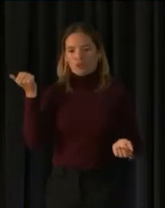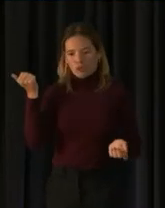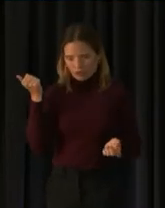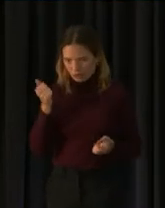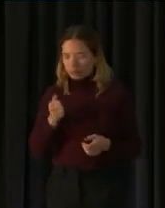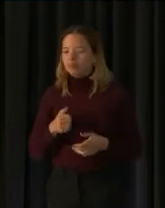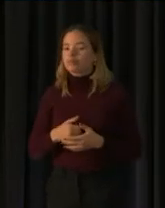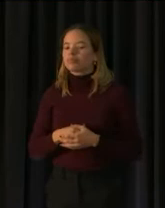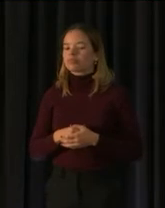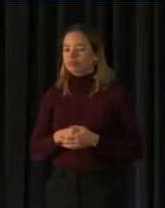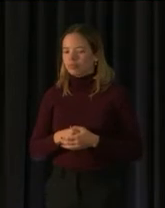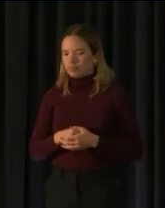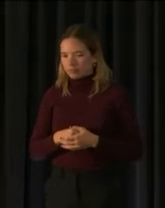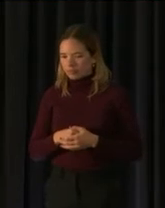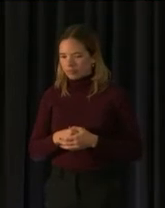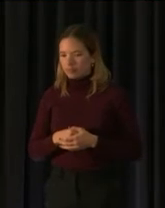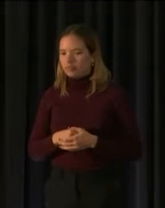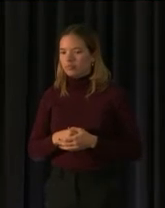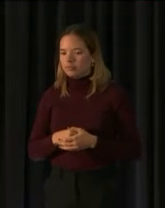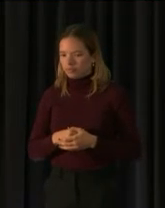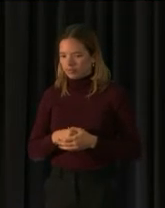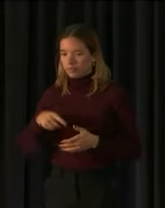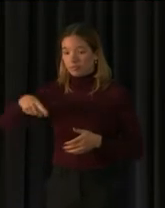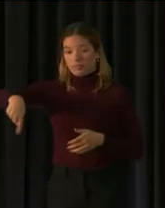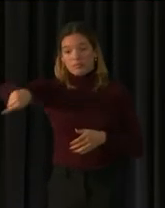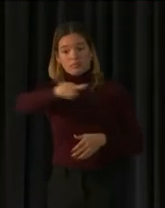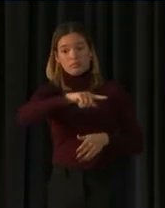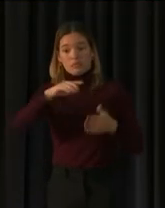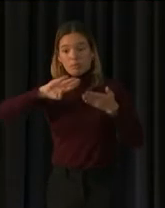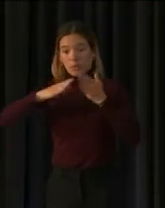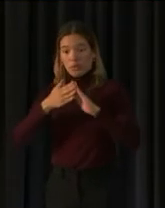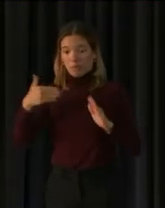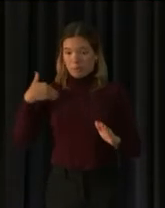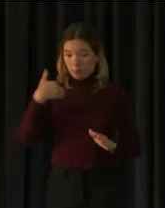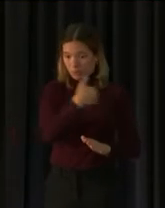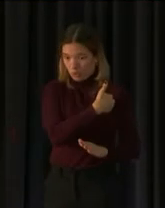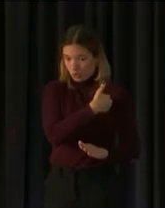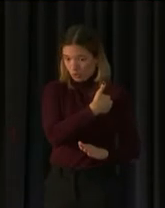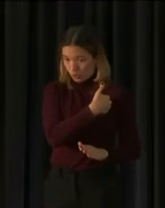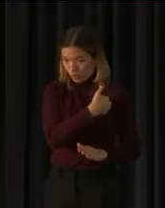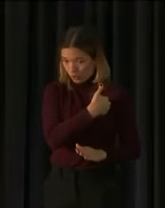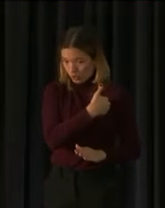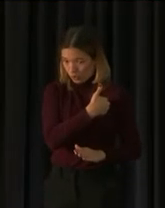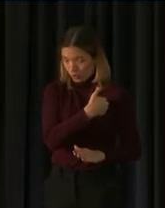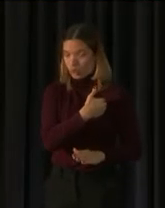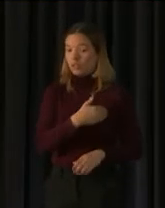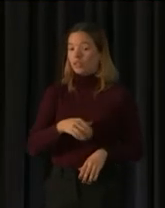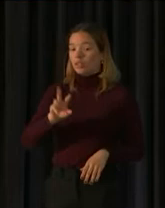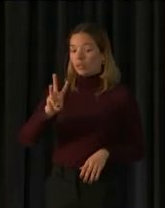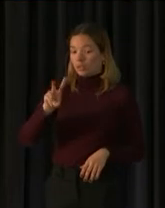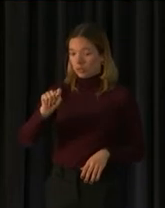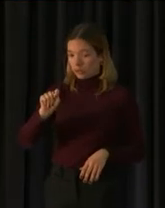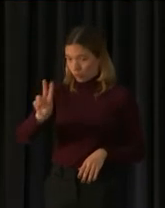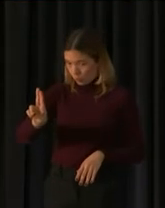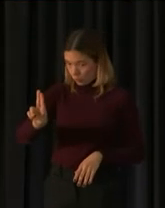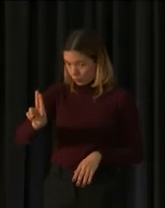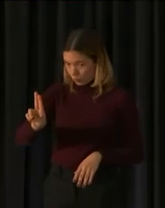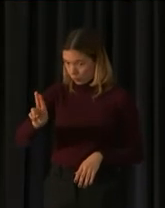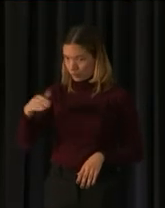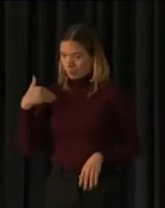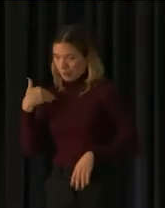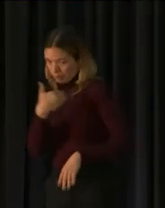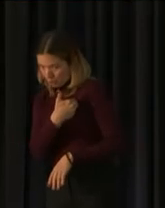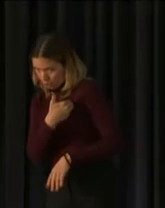started with community members, WTU members, and some of our staff and leadership at each school level. And the idea